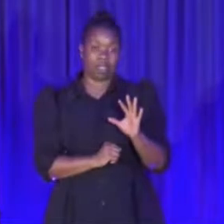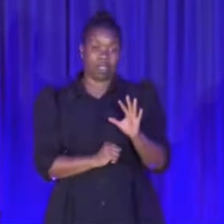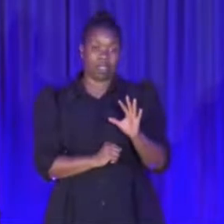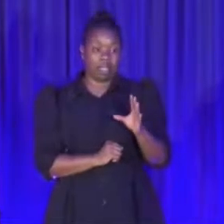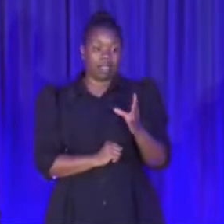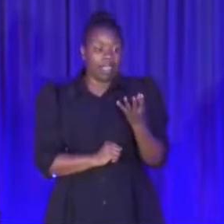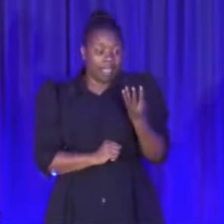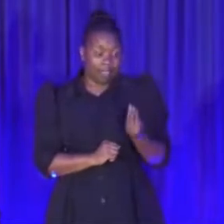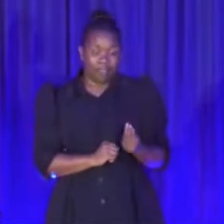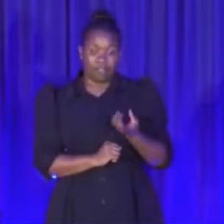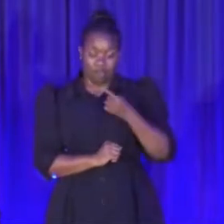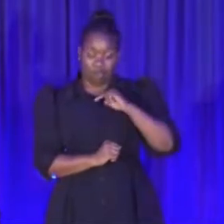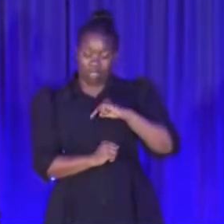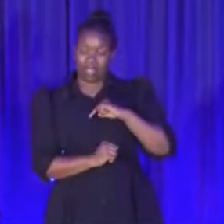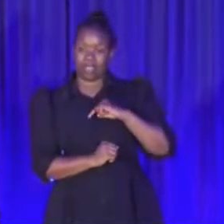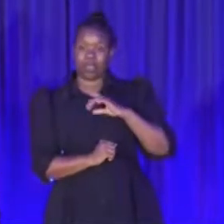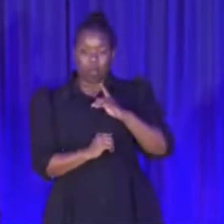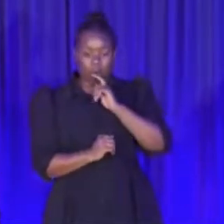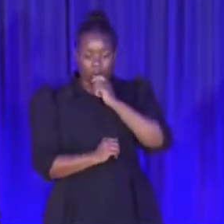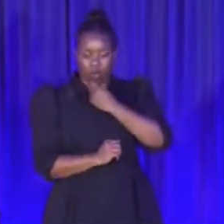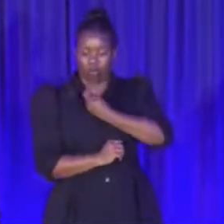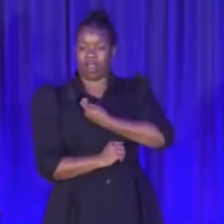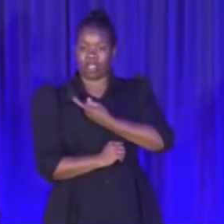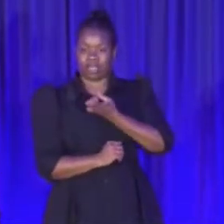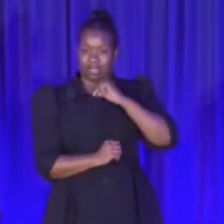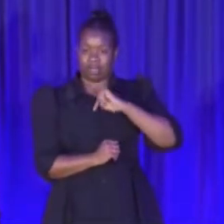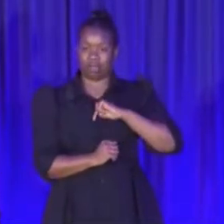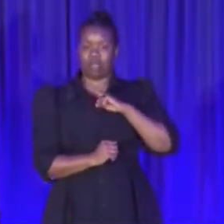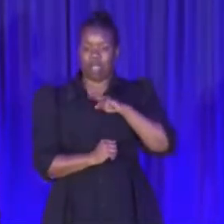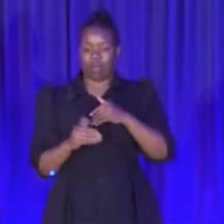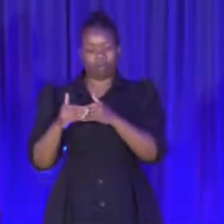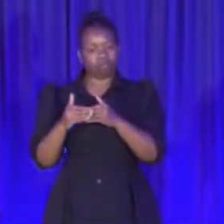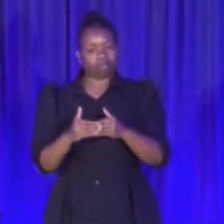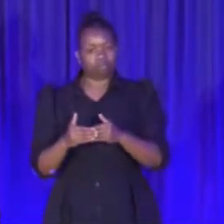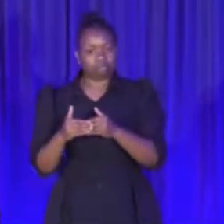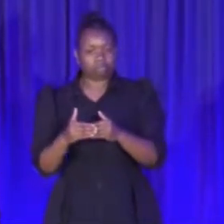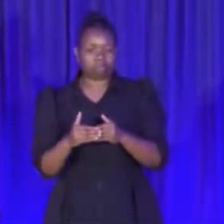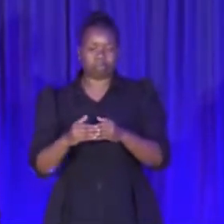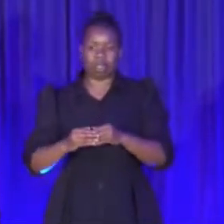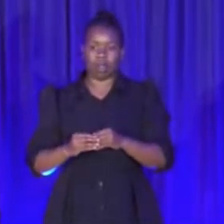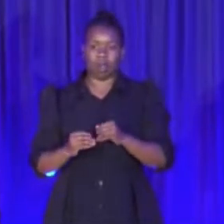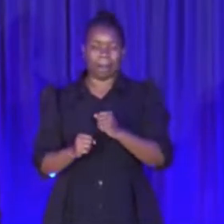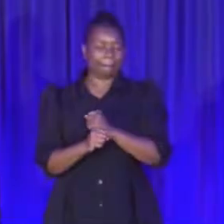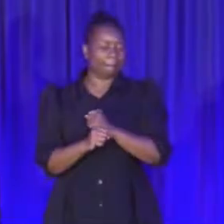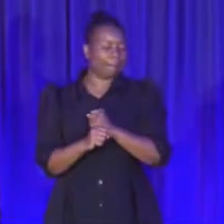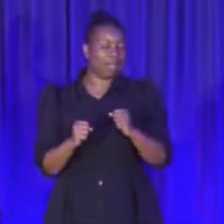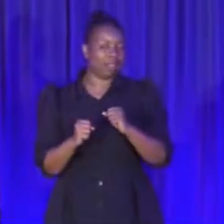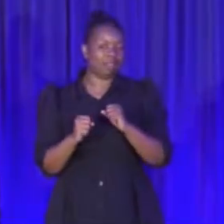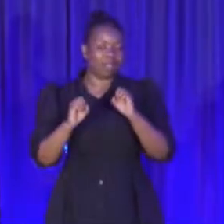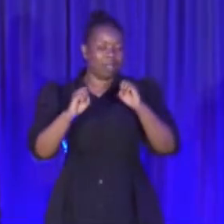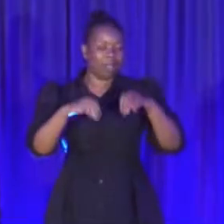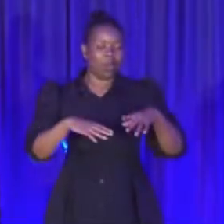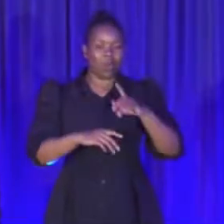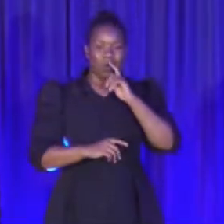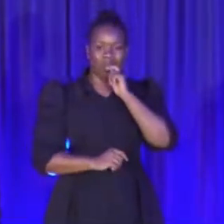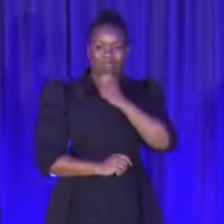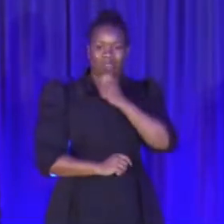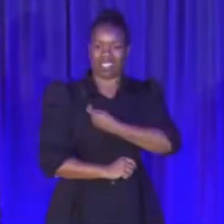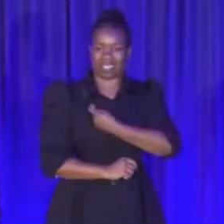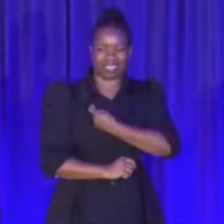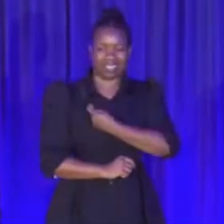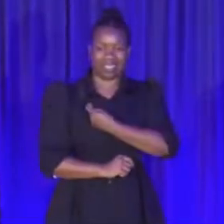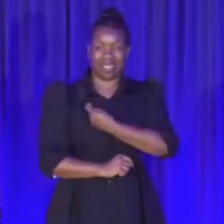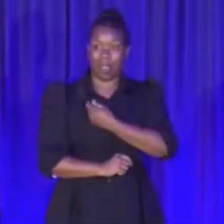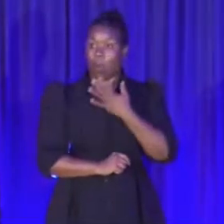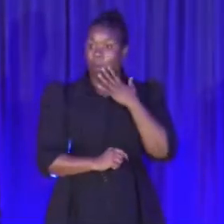put in us or entrust into our care. We must never lose it. And